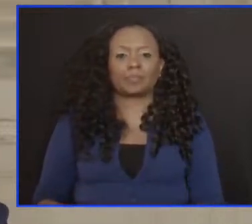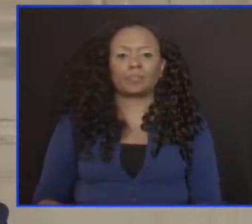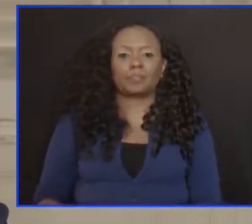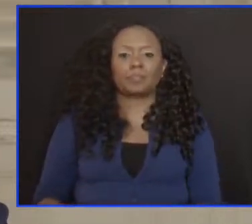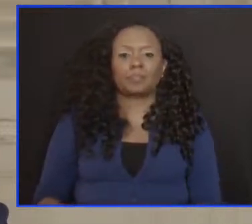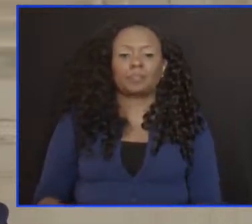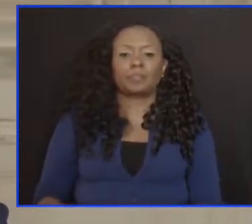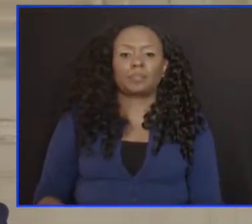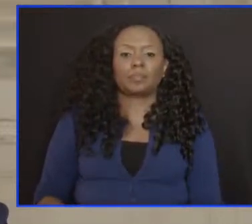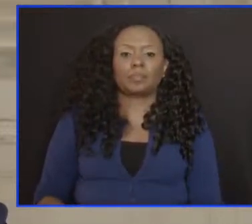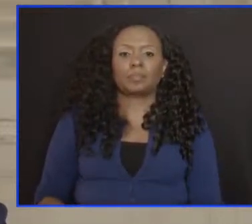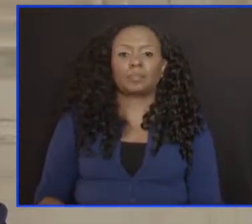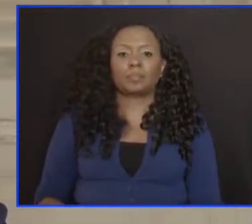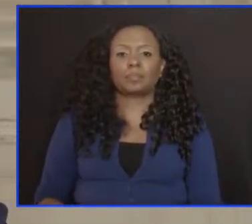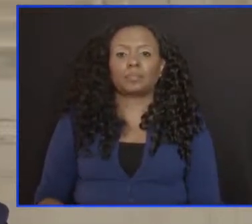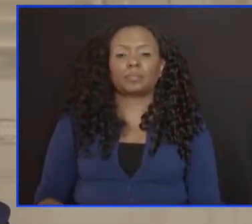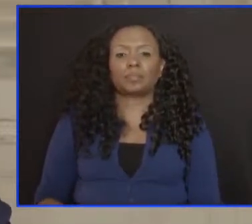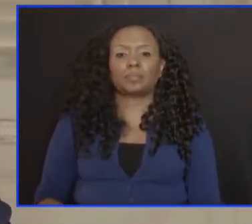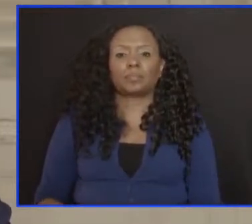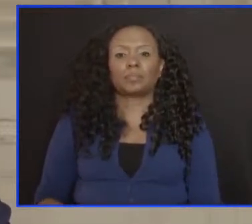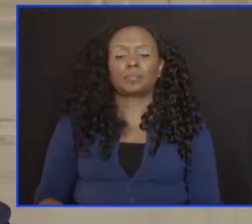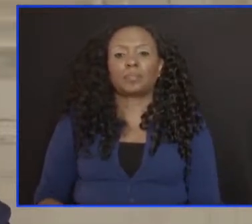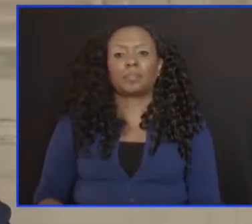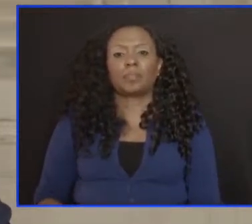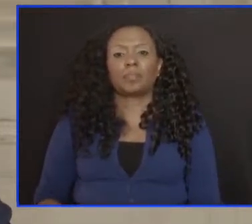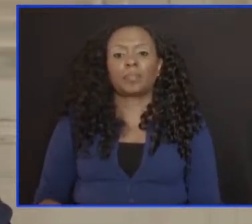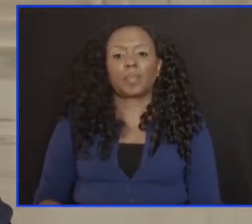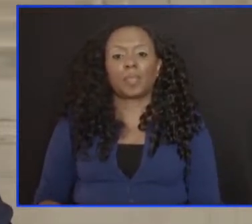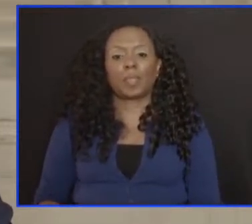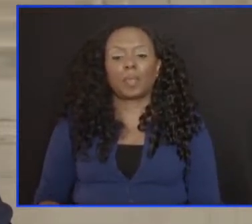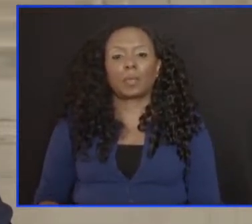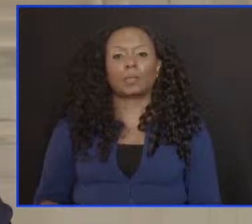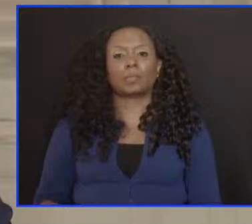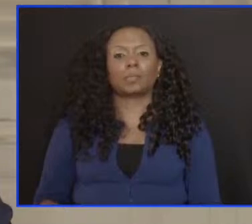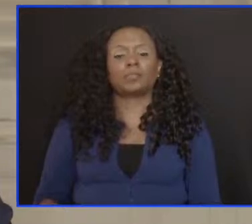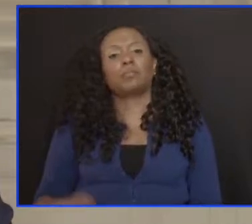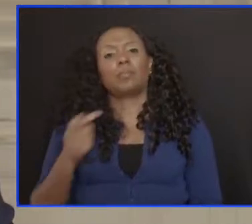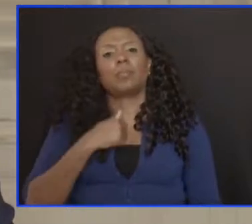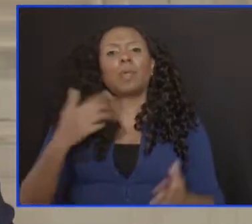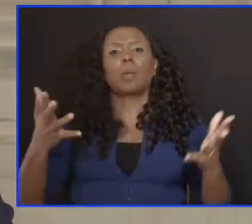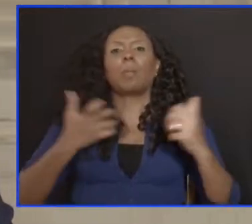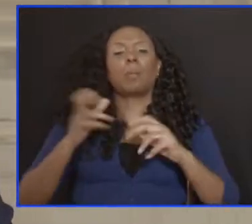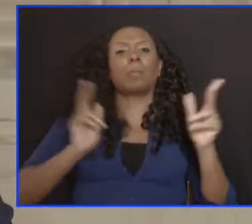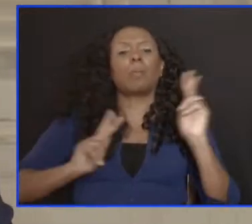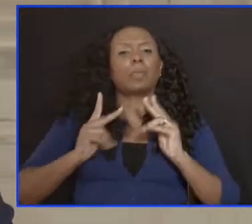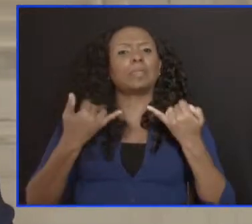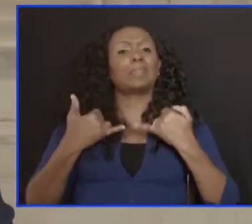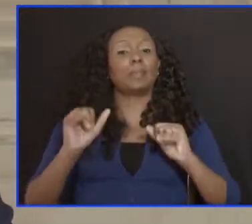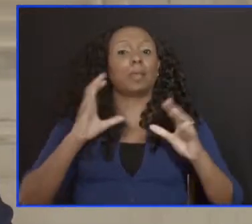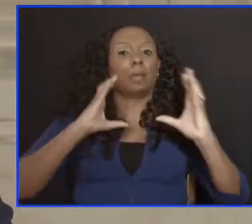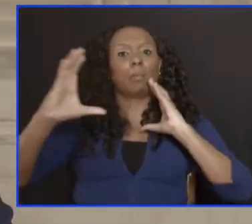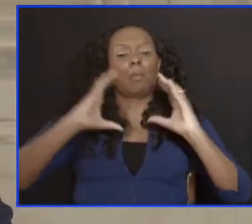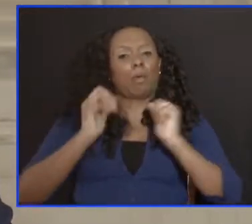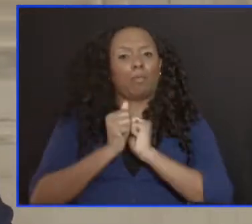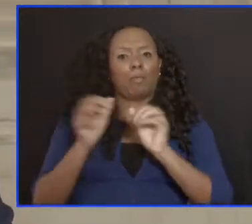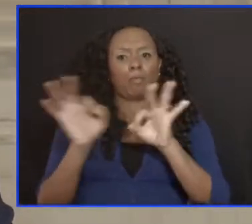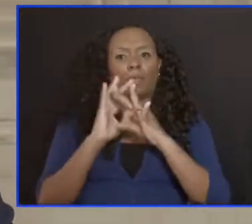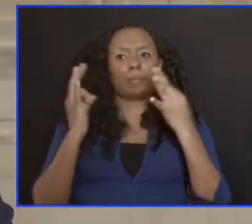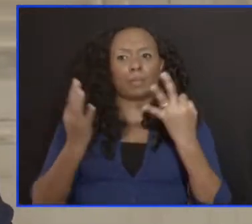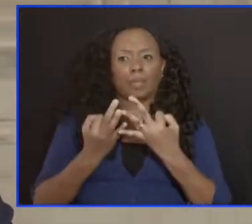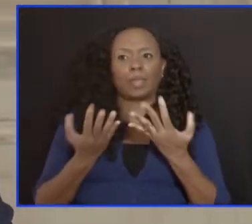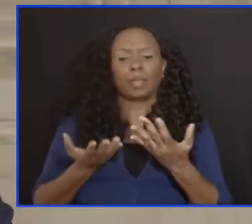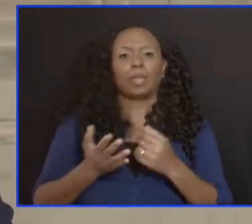is as best as possible, allowing for people to still communicate with their families. So even though that may happen,